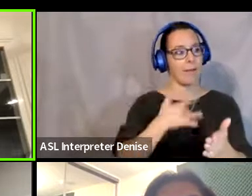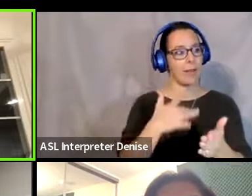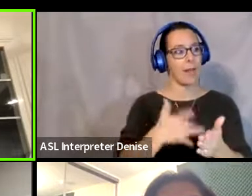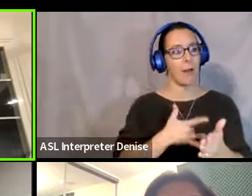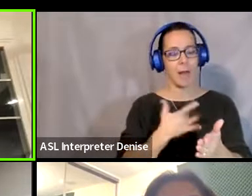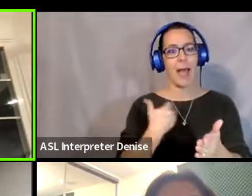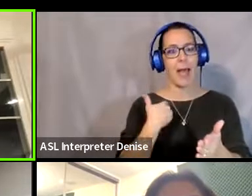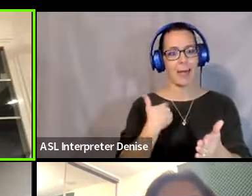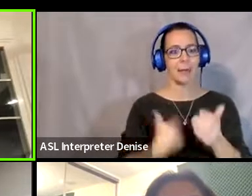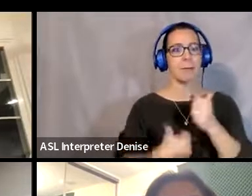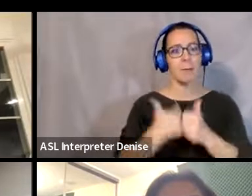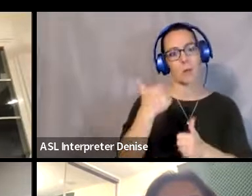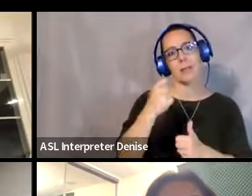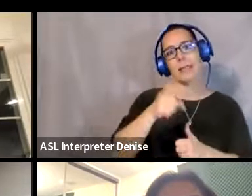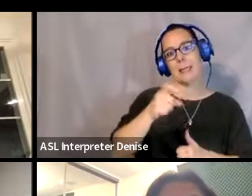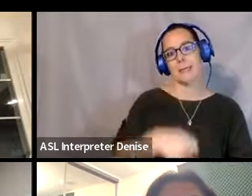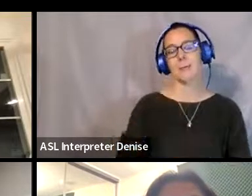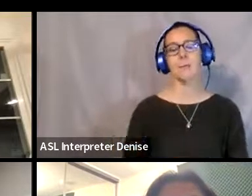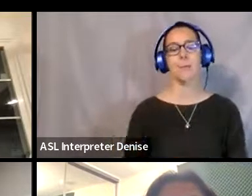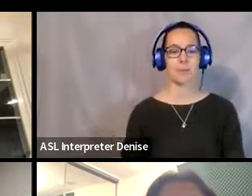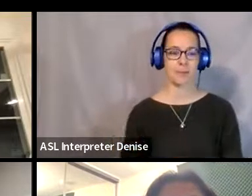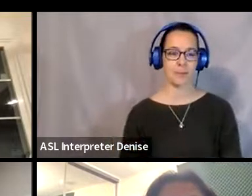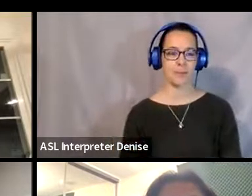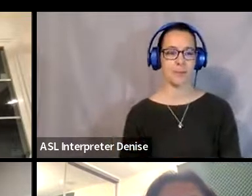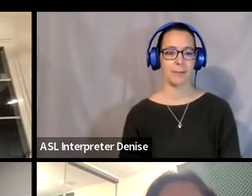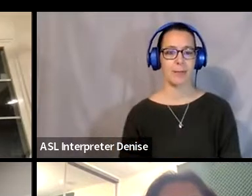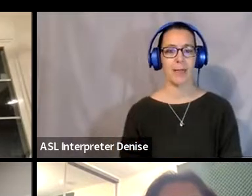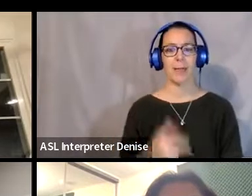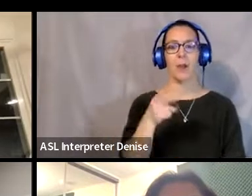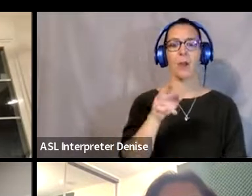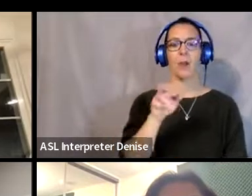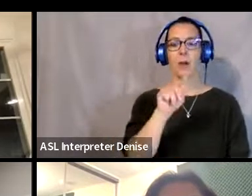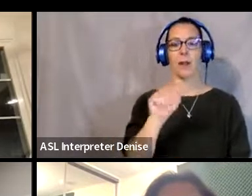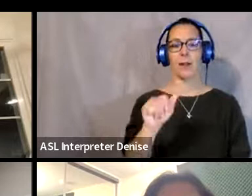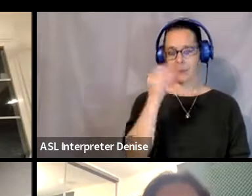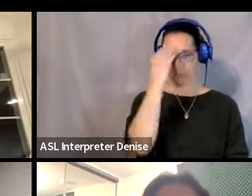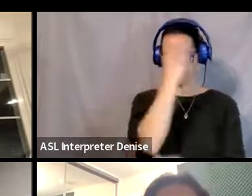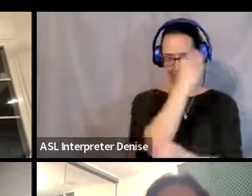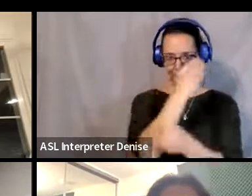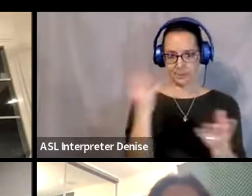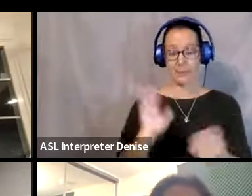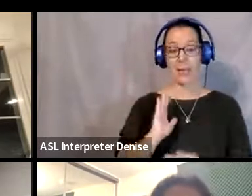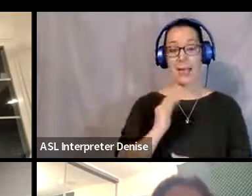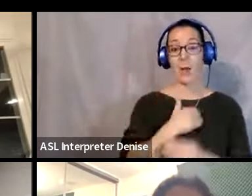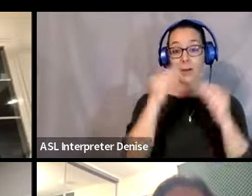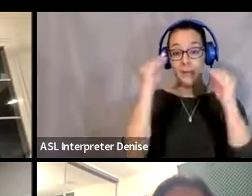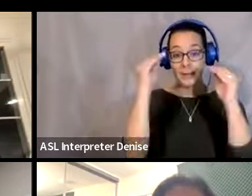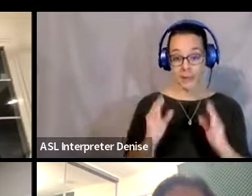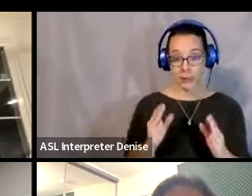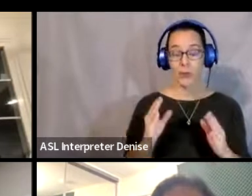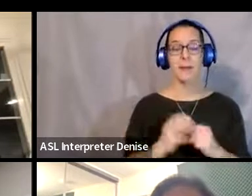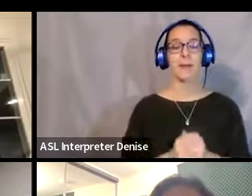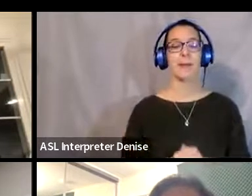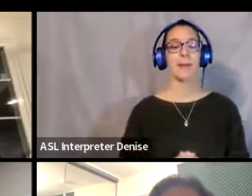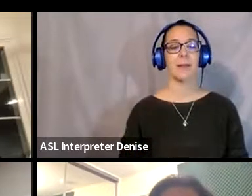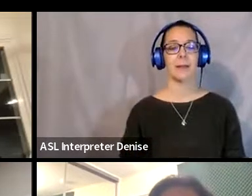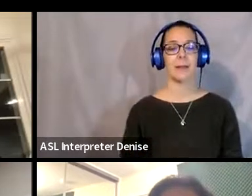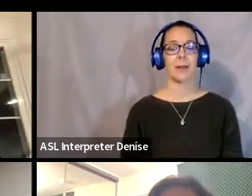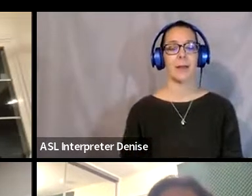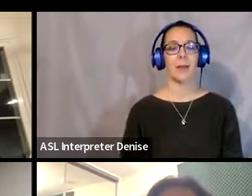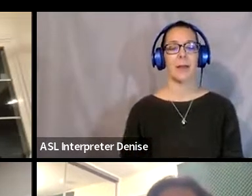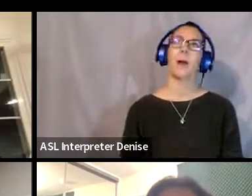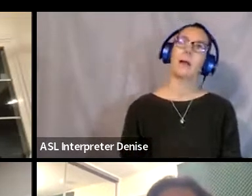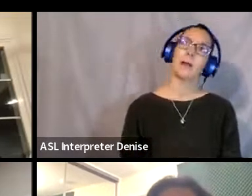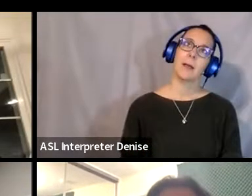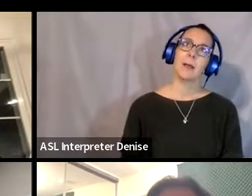need. And I do want to just let parents know that our teachers are, one of the things that we had stressed coming